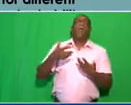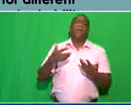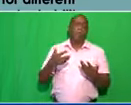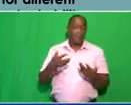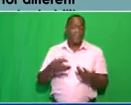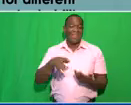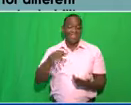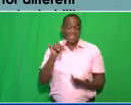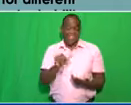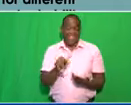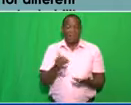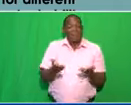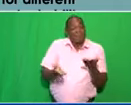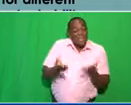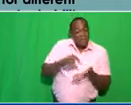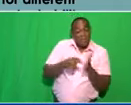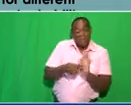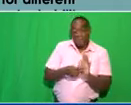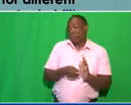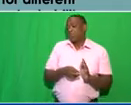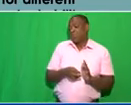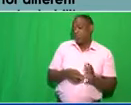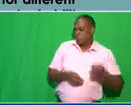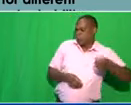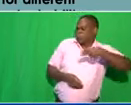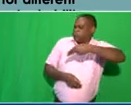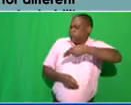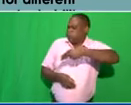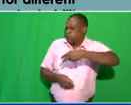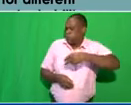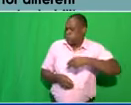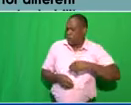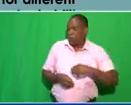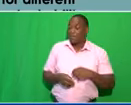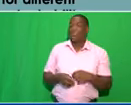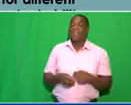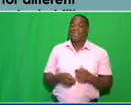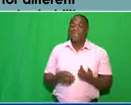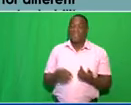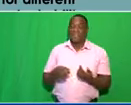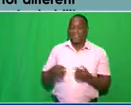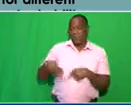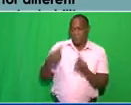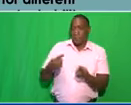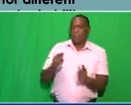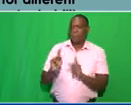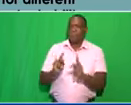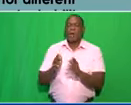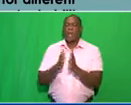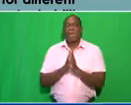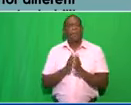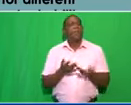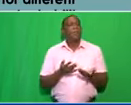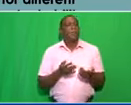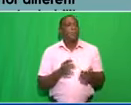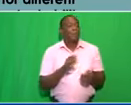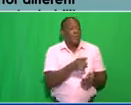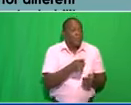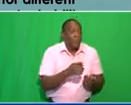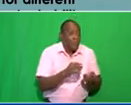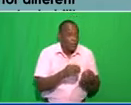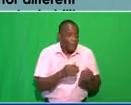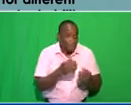may mean surpassing others around you. So we know that traditionally people would also ask what you came in test and